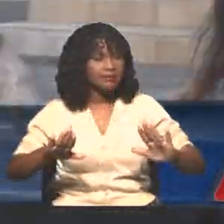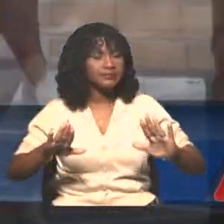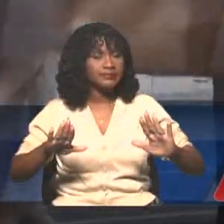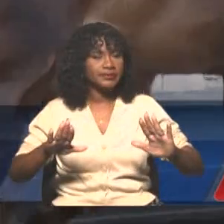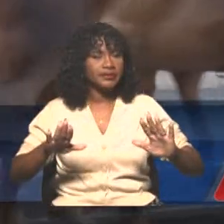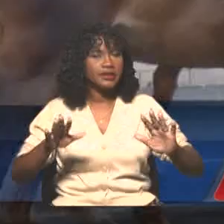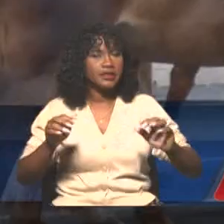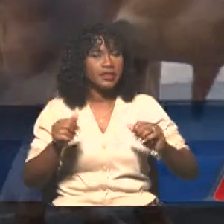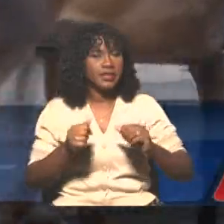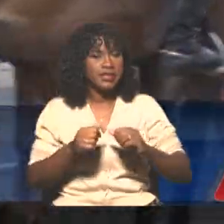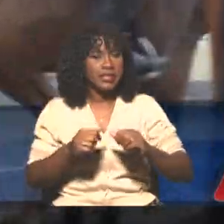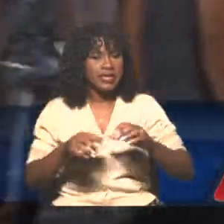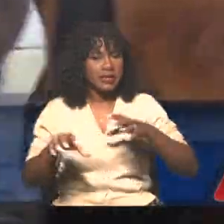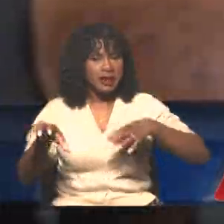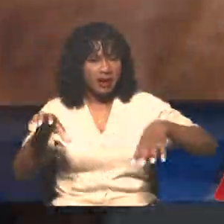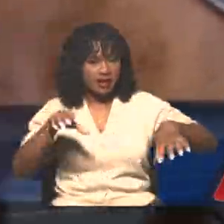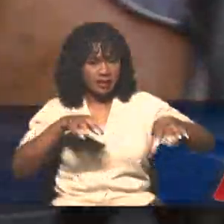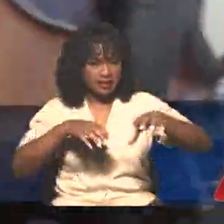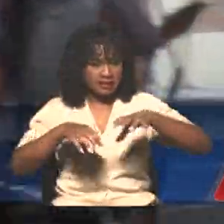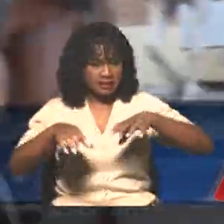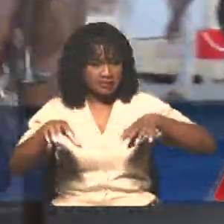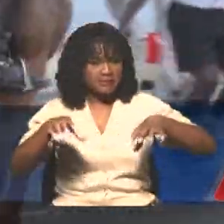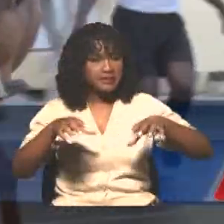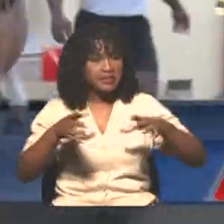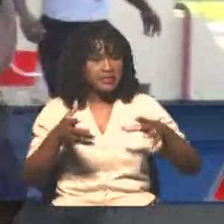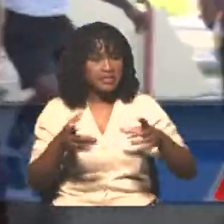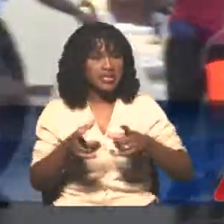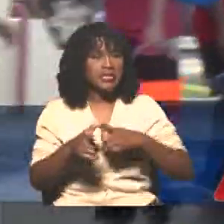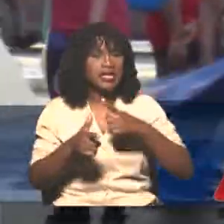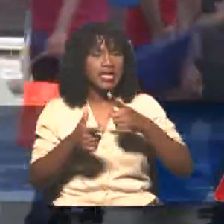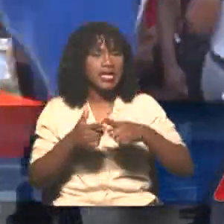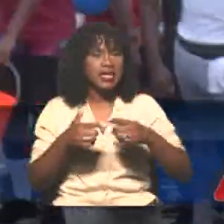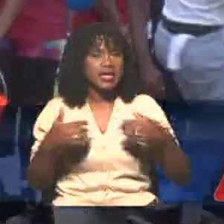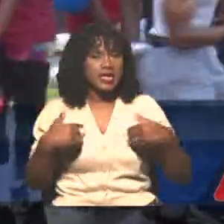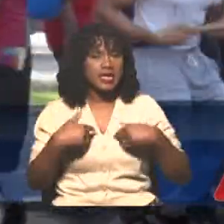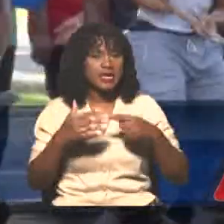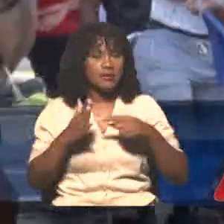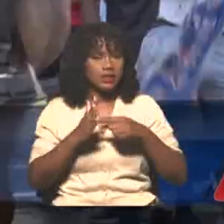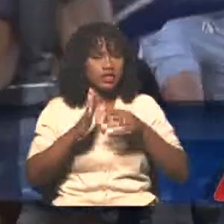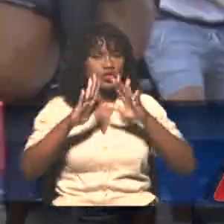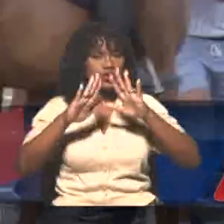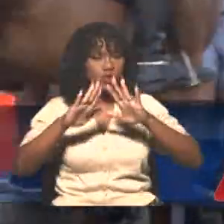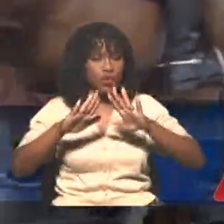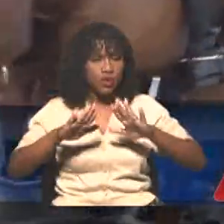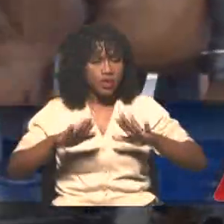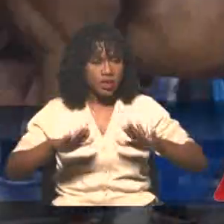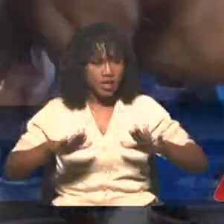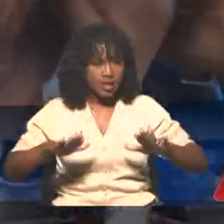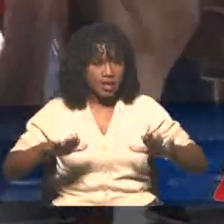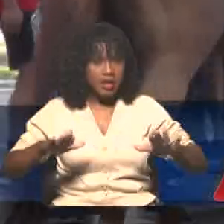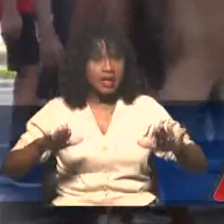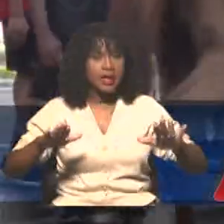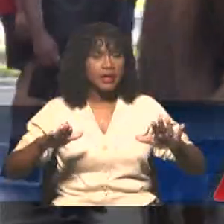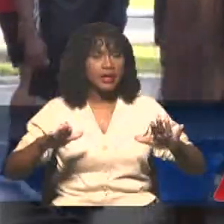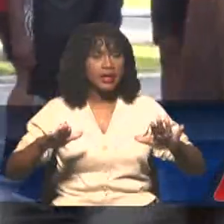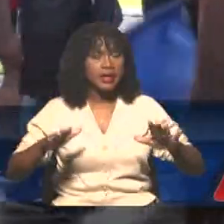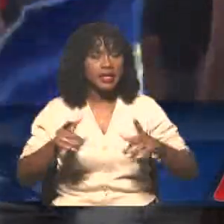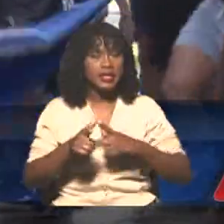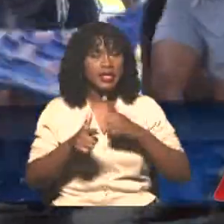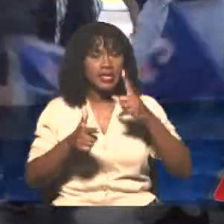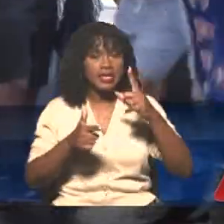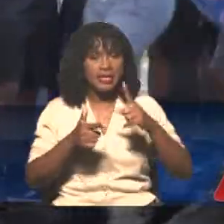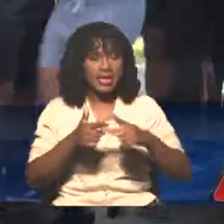them into the activity, and as the animal shows that calmness and that tenderness, temperament, we would